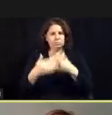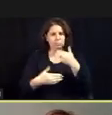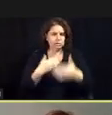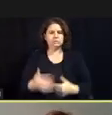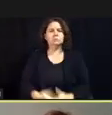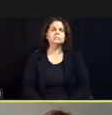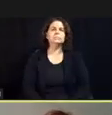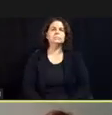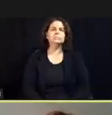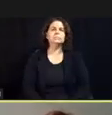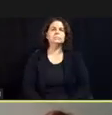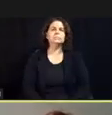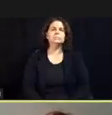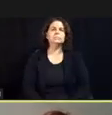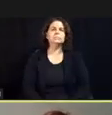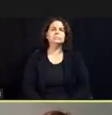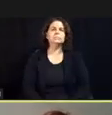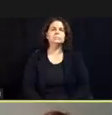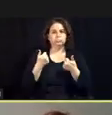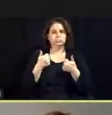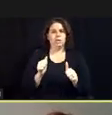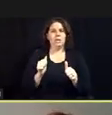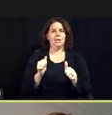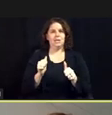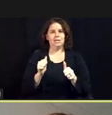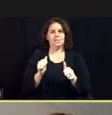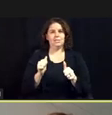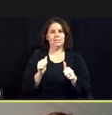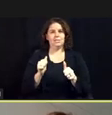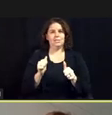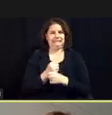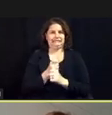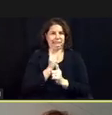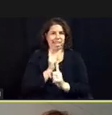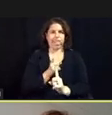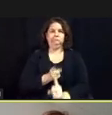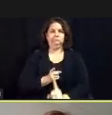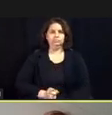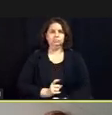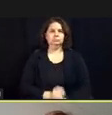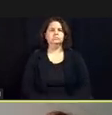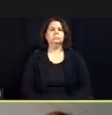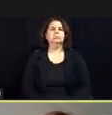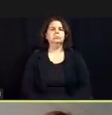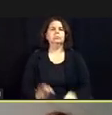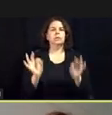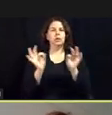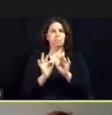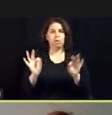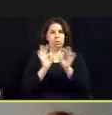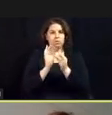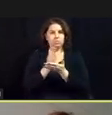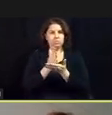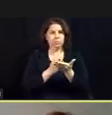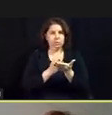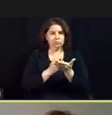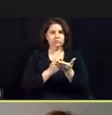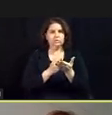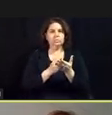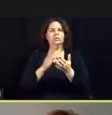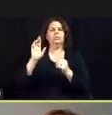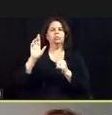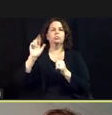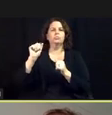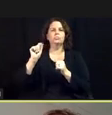you. One important factor is that there's the case rates are adjusted. So instead of that